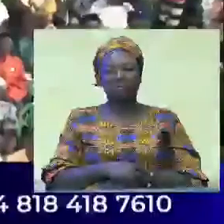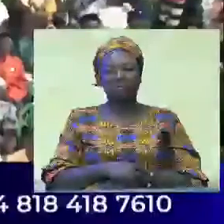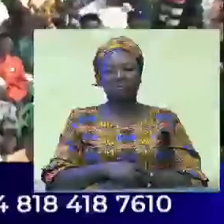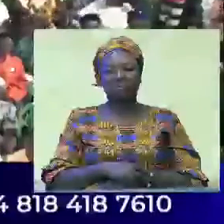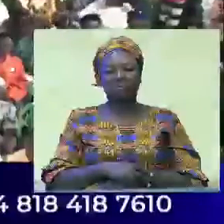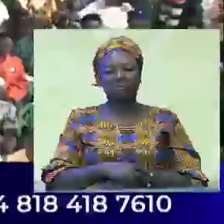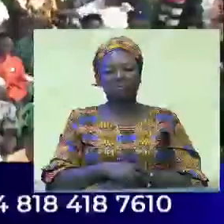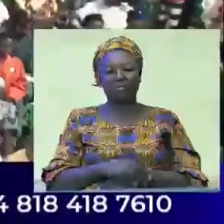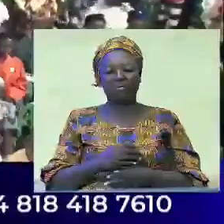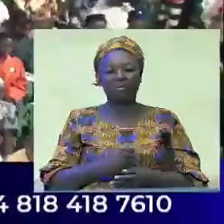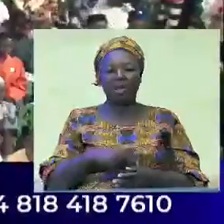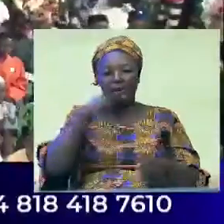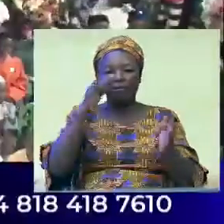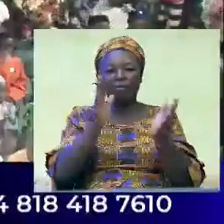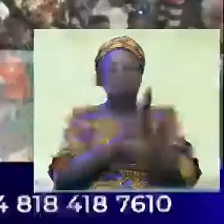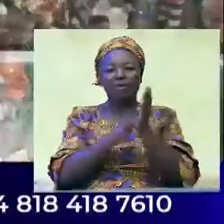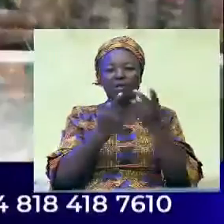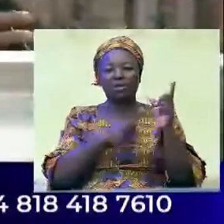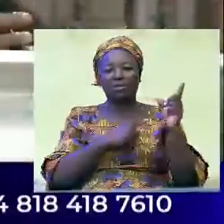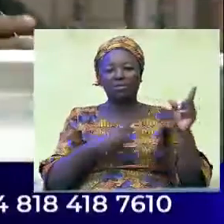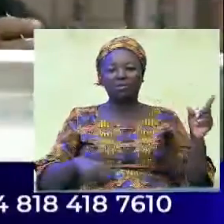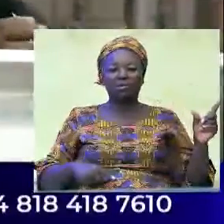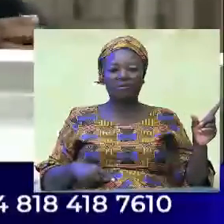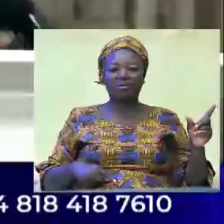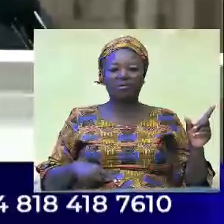next person.